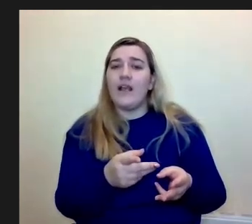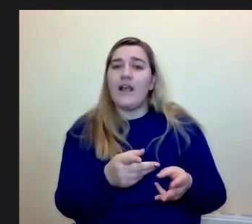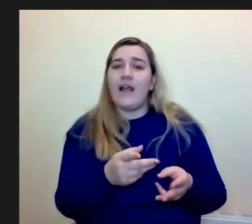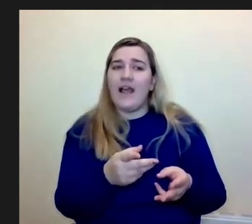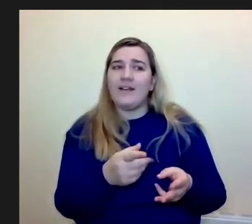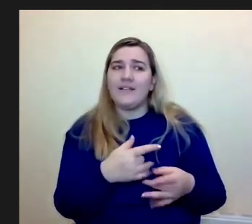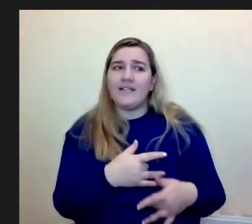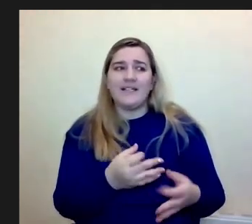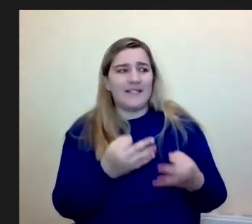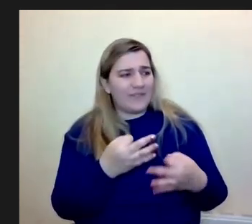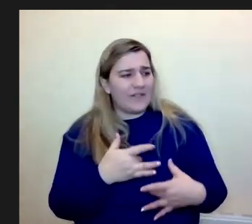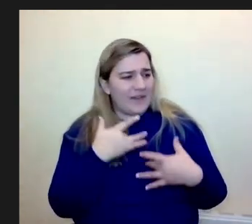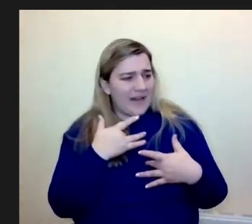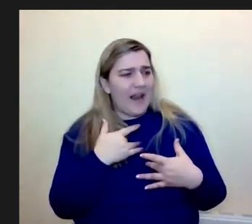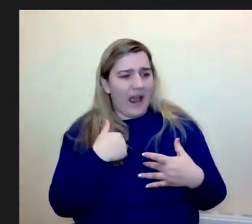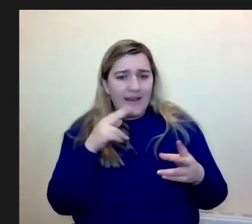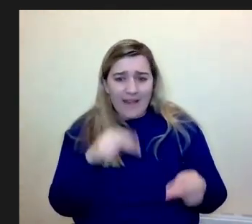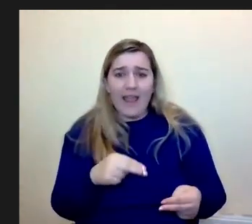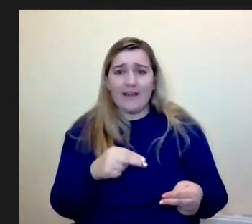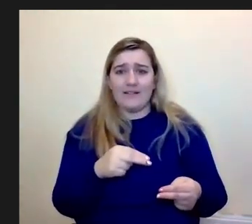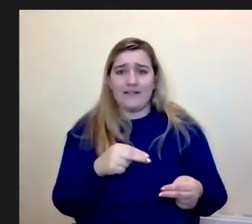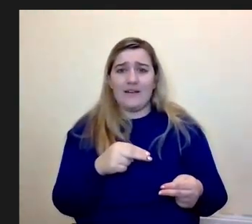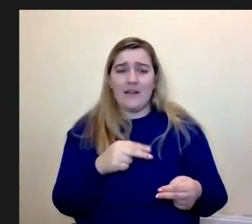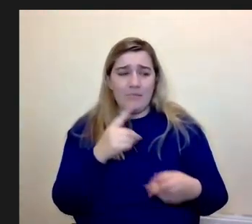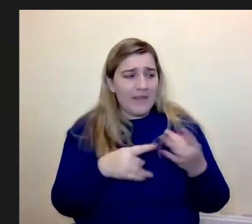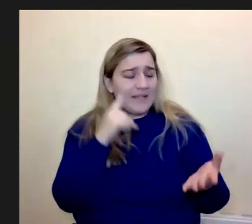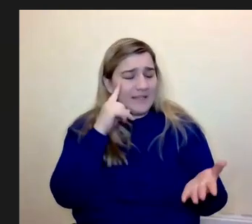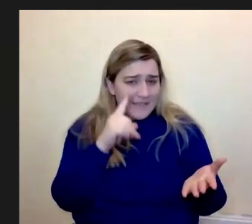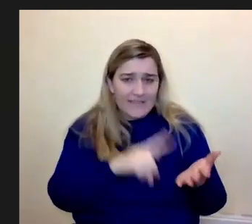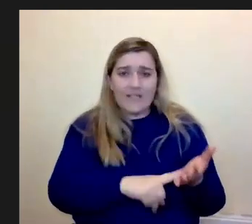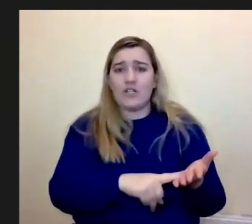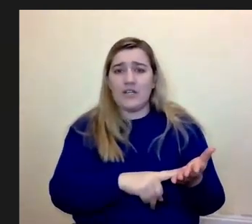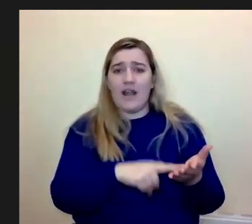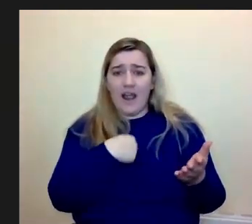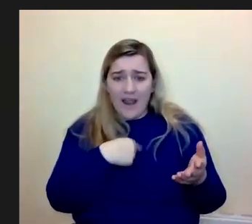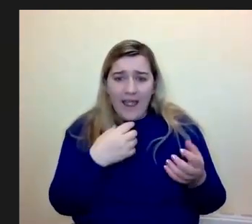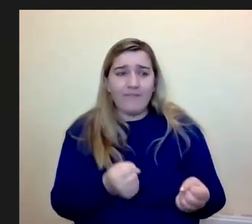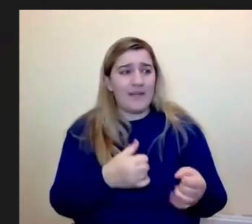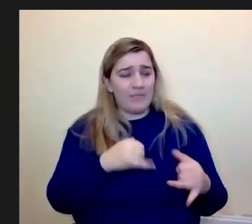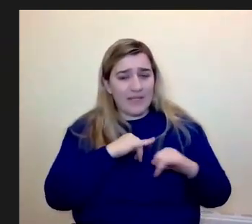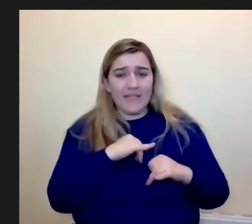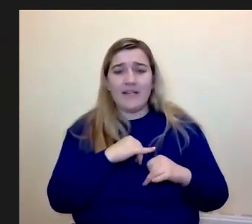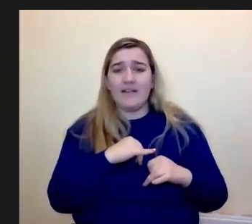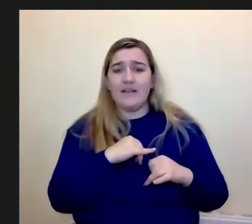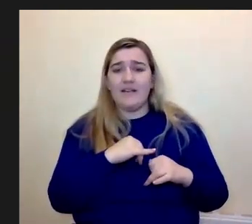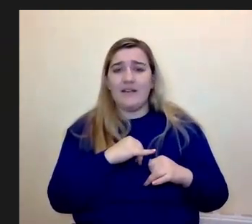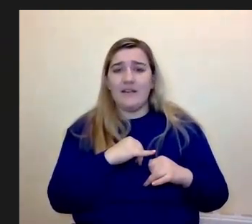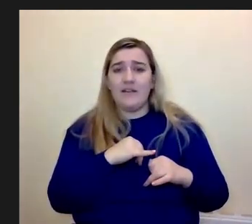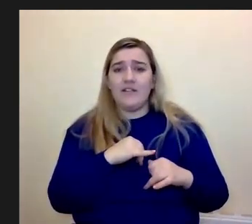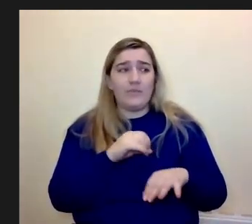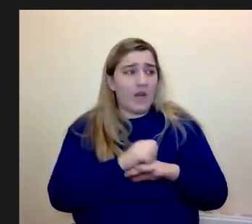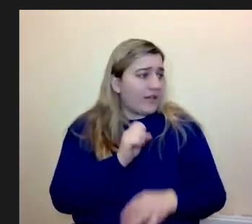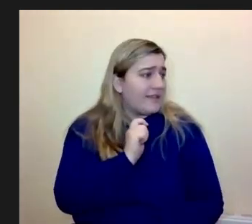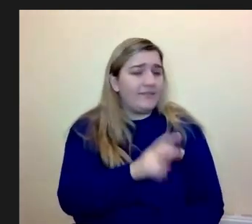make that decision and just when I was asked a year and a half ago to be on the